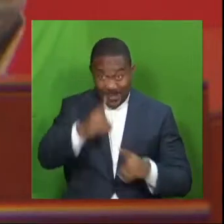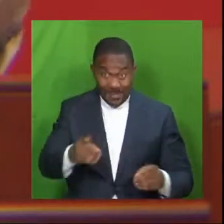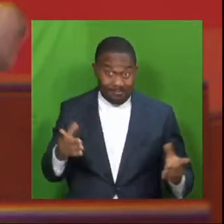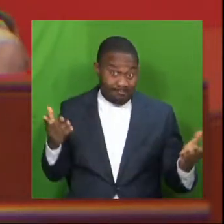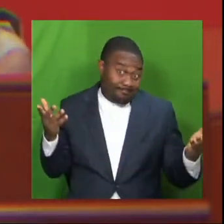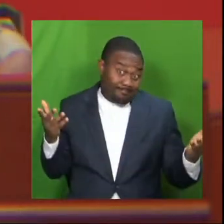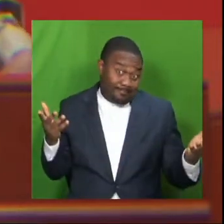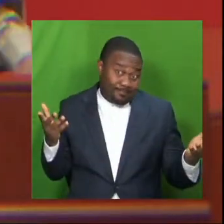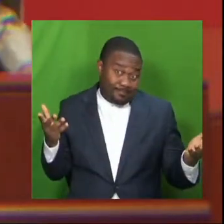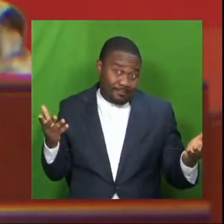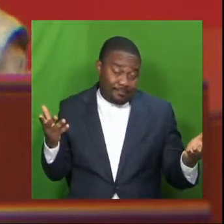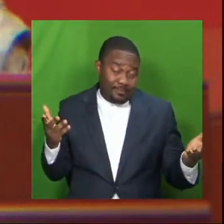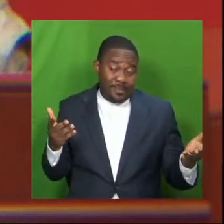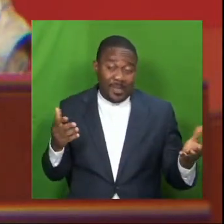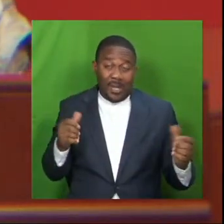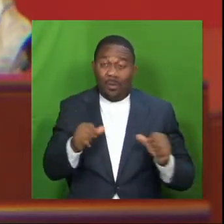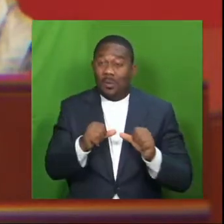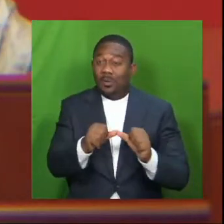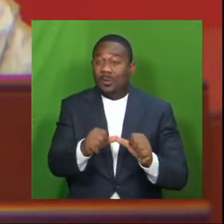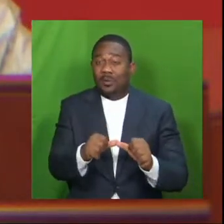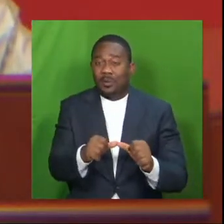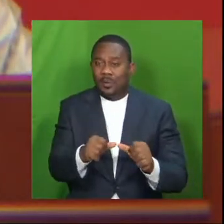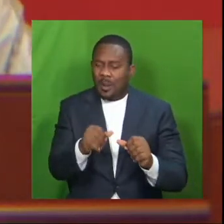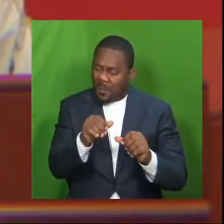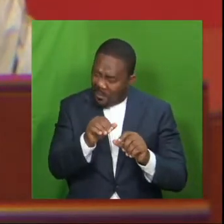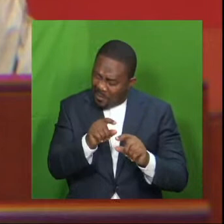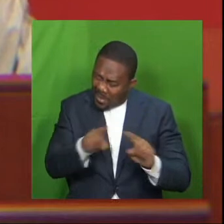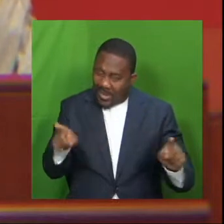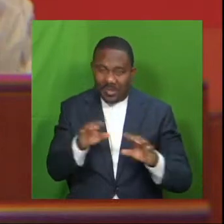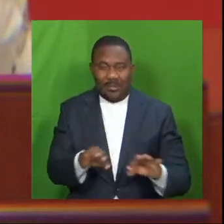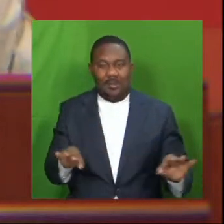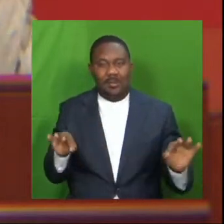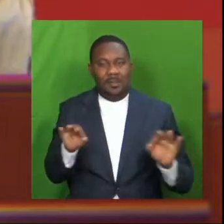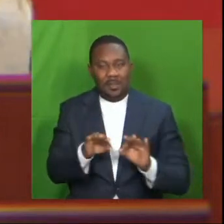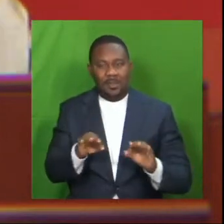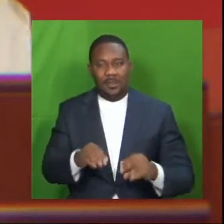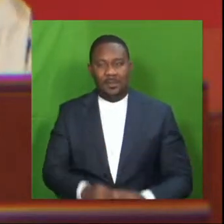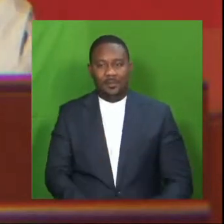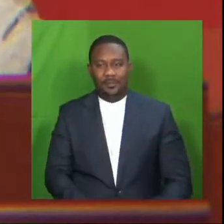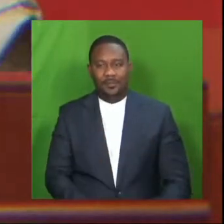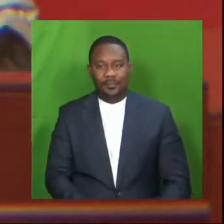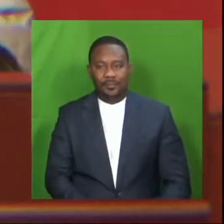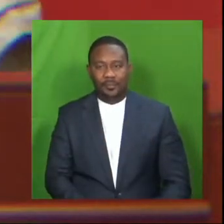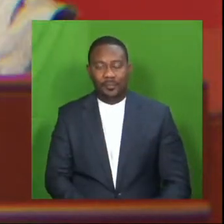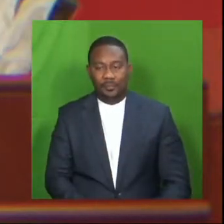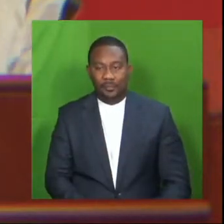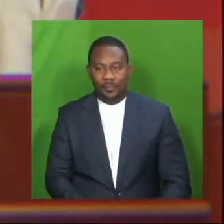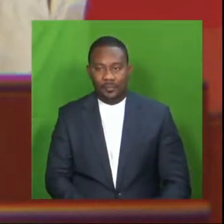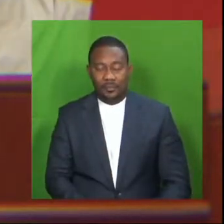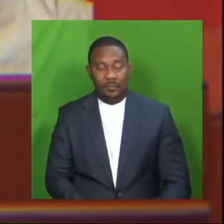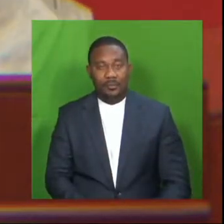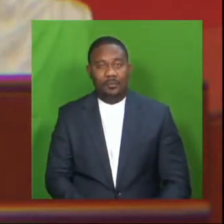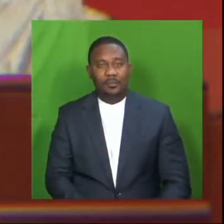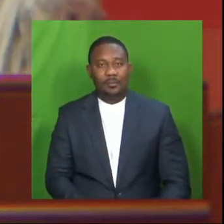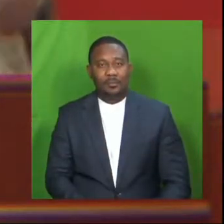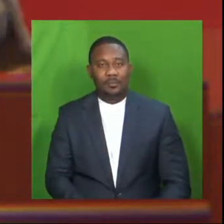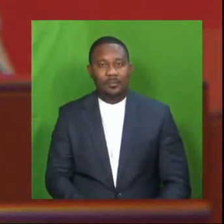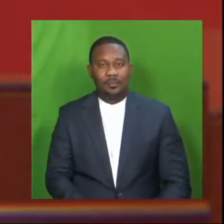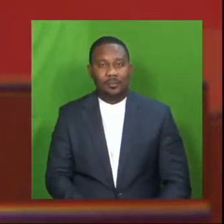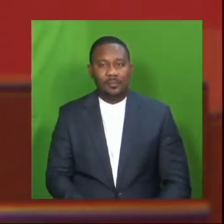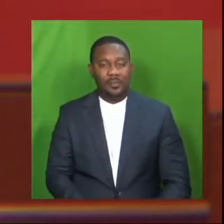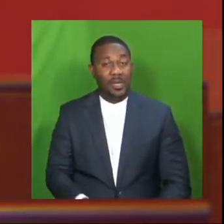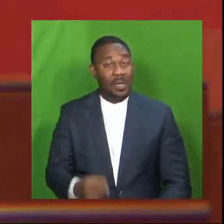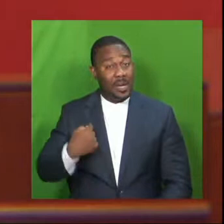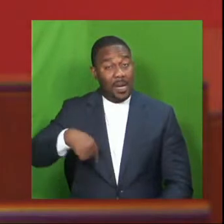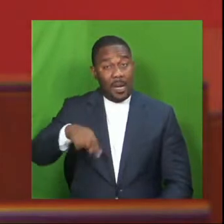We move on. But it's very important, and I want to emphasize this, that we take our role